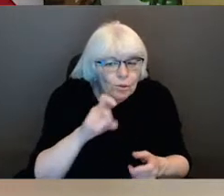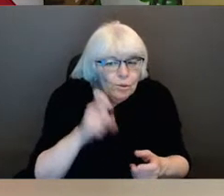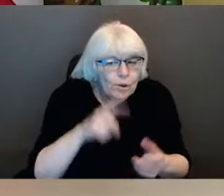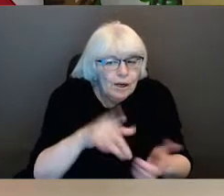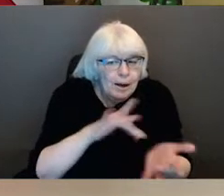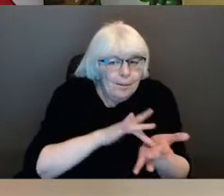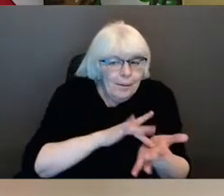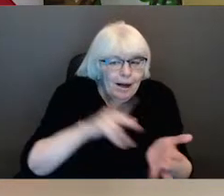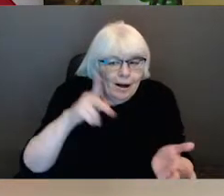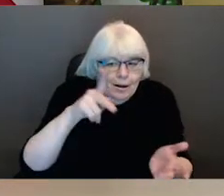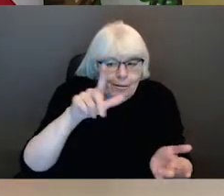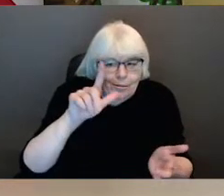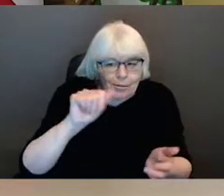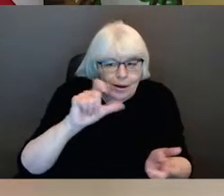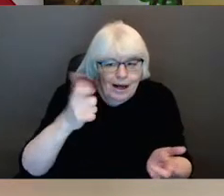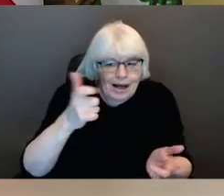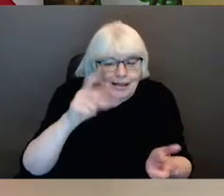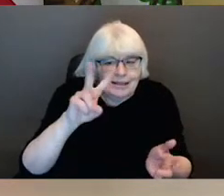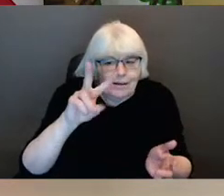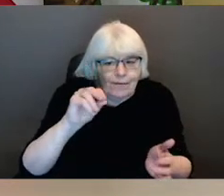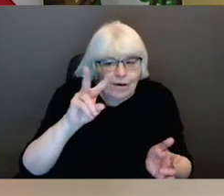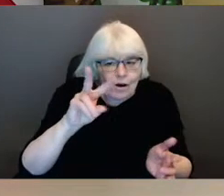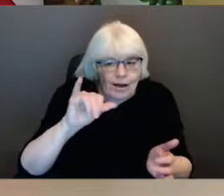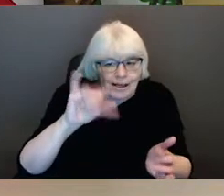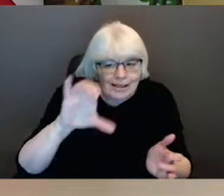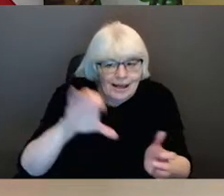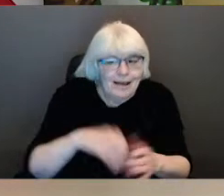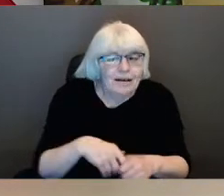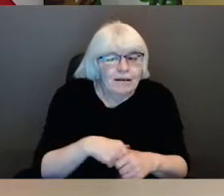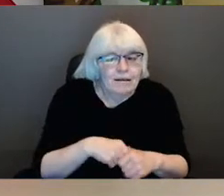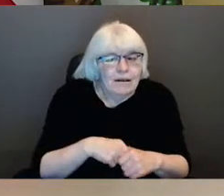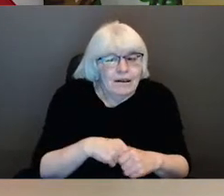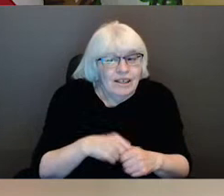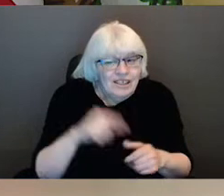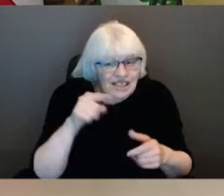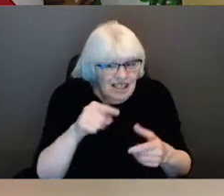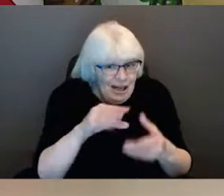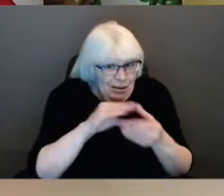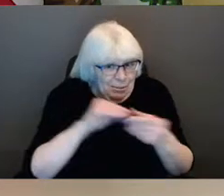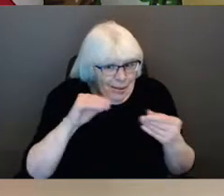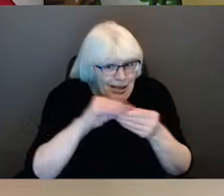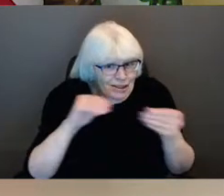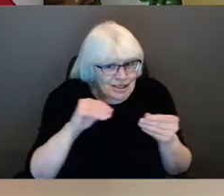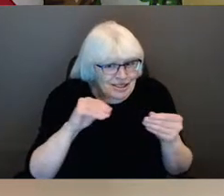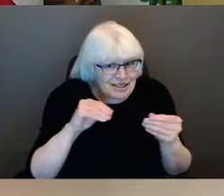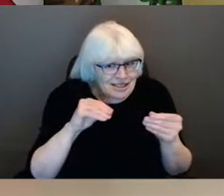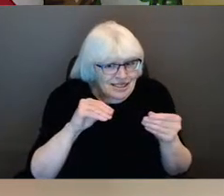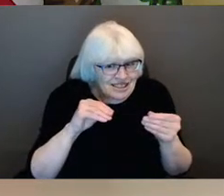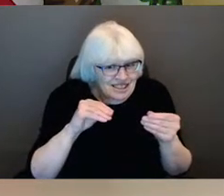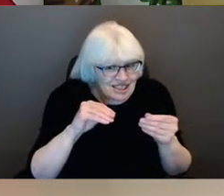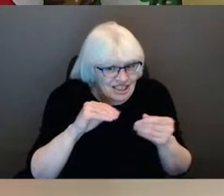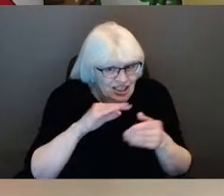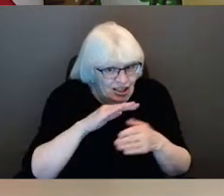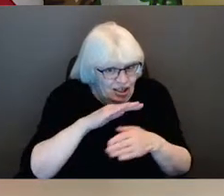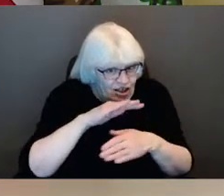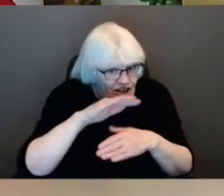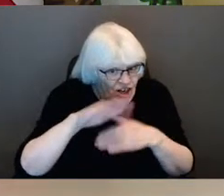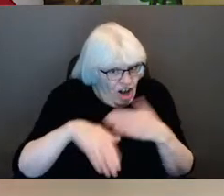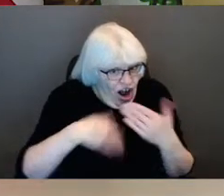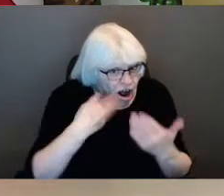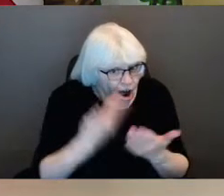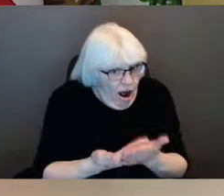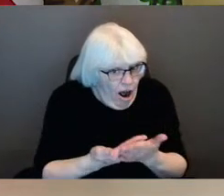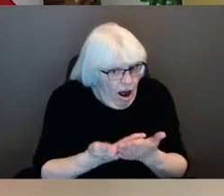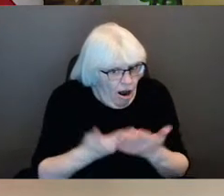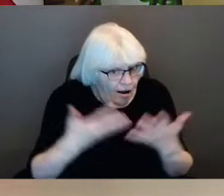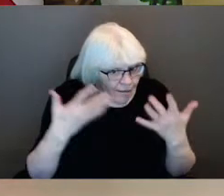I was distracted when you mentioned the doses that we were getting. Are those all assigned to people, or are they going to be